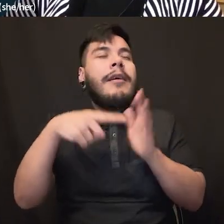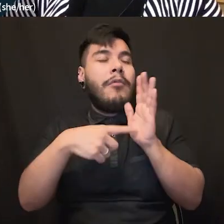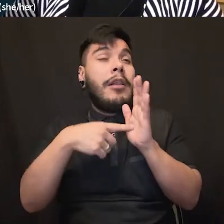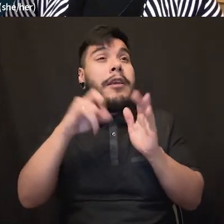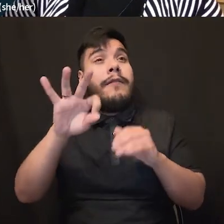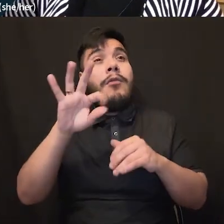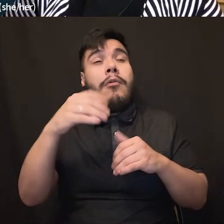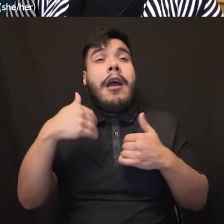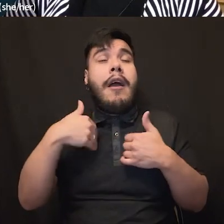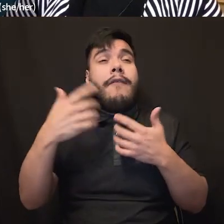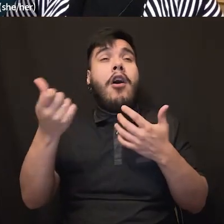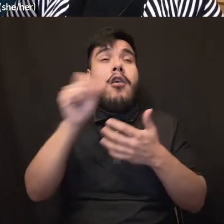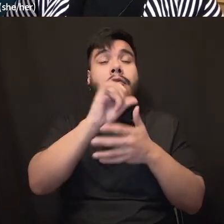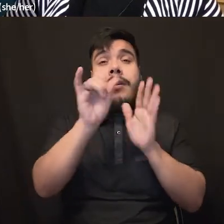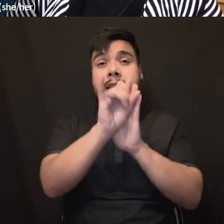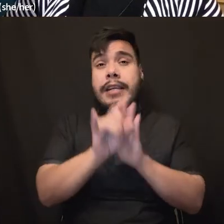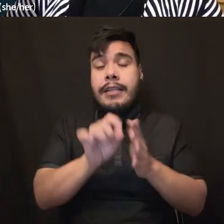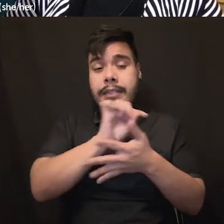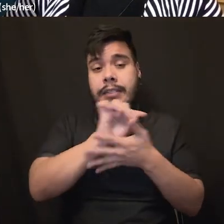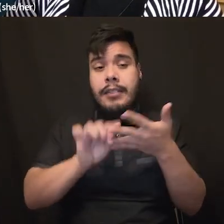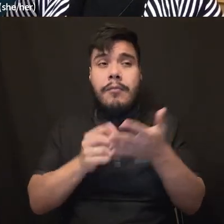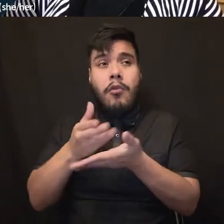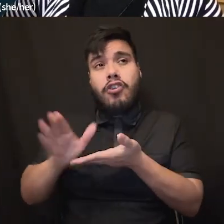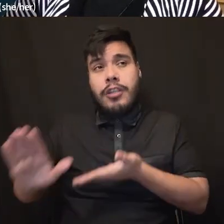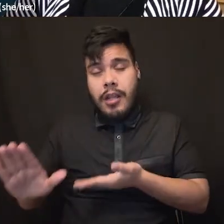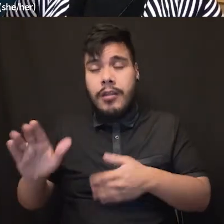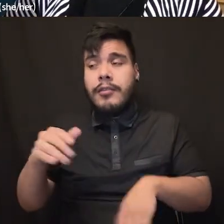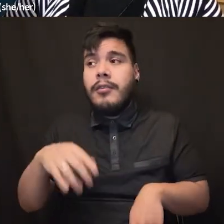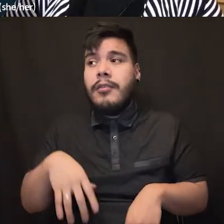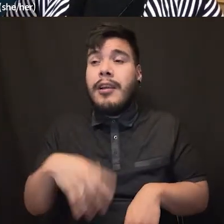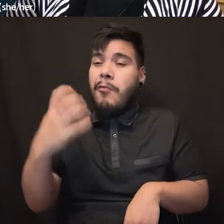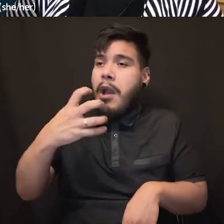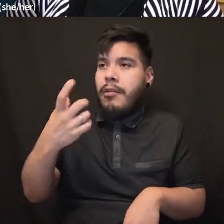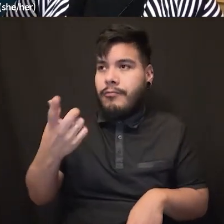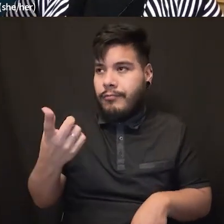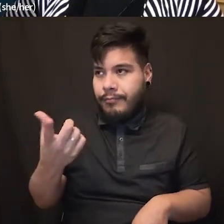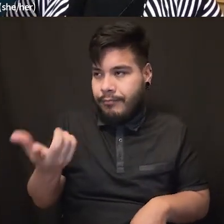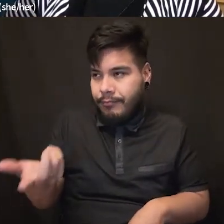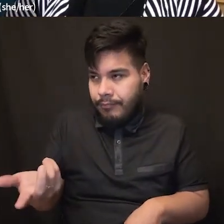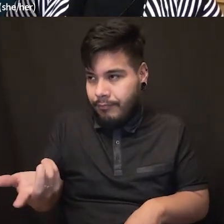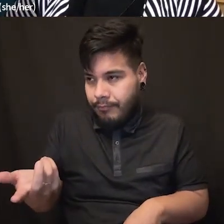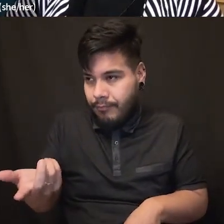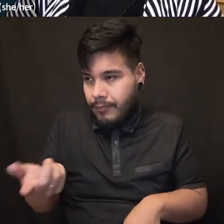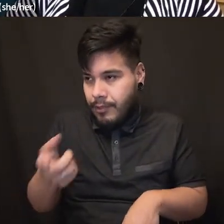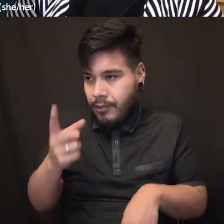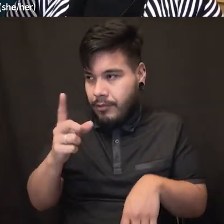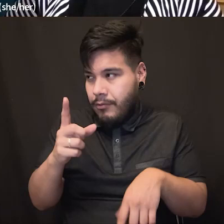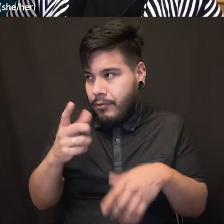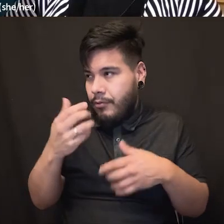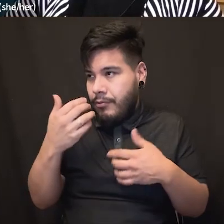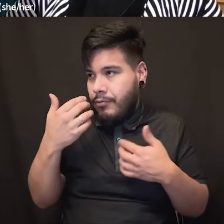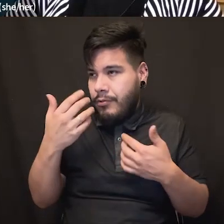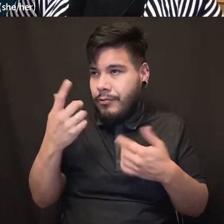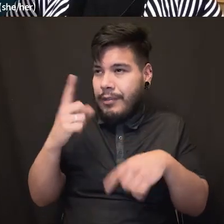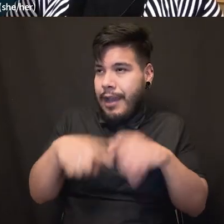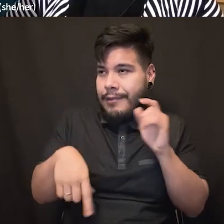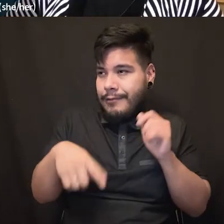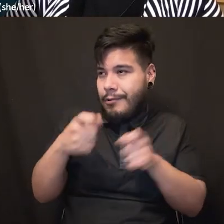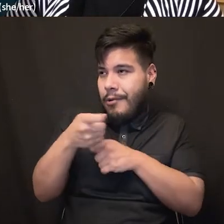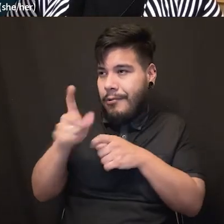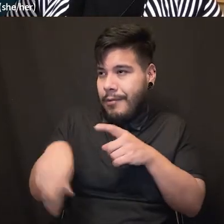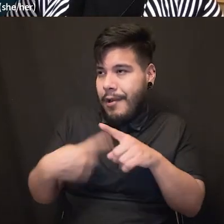identities, part of it's just like, wow, y'all haven't found anything else about Chinese people except that we eat they eat dogs or